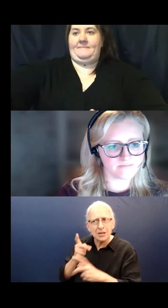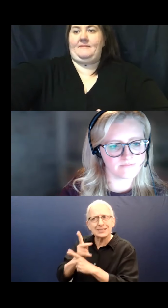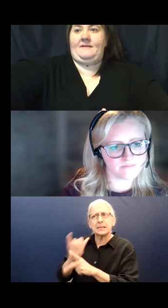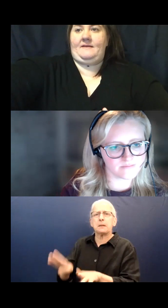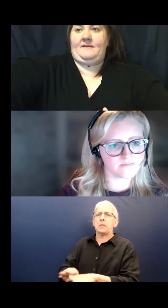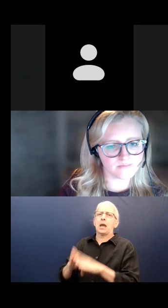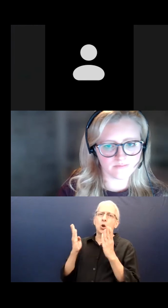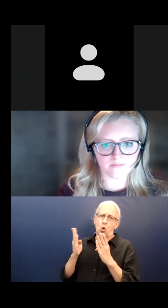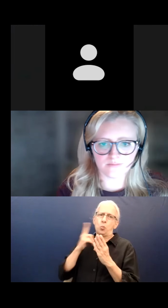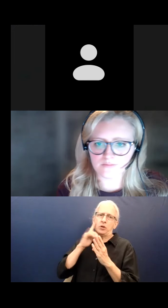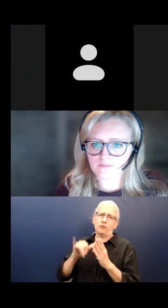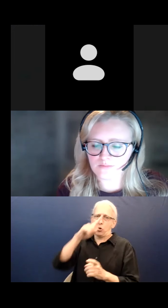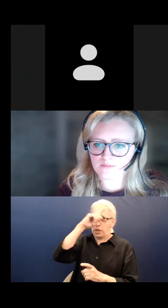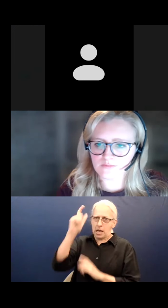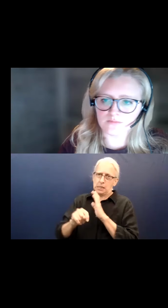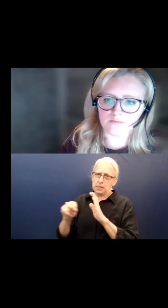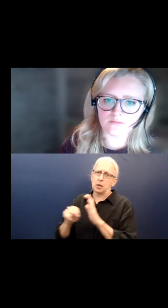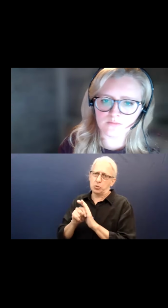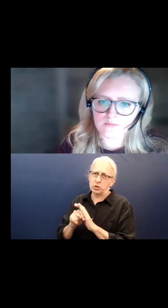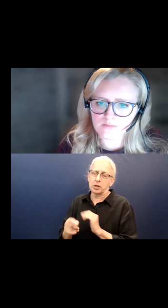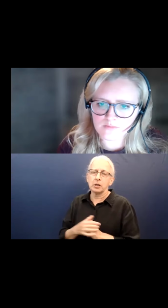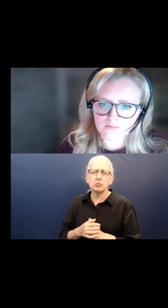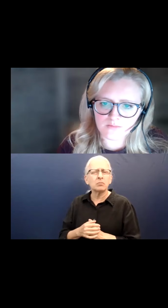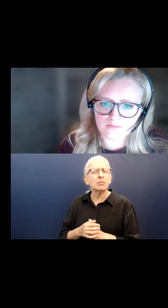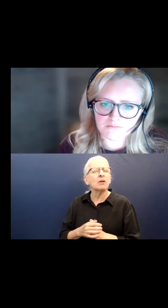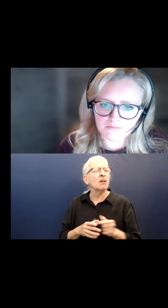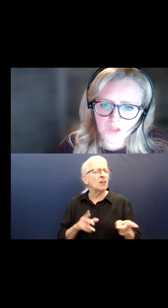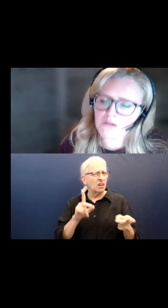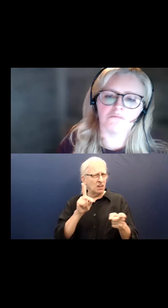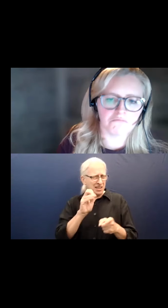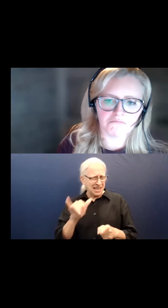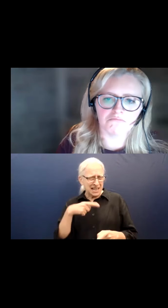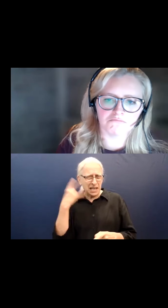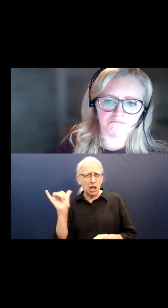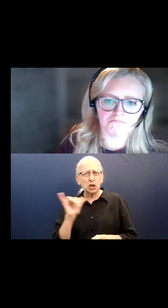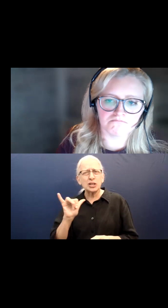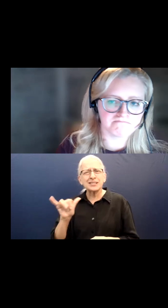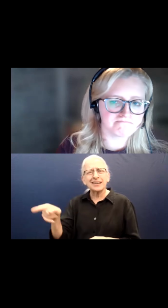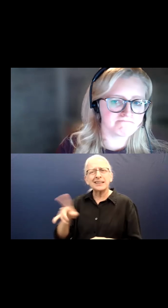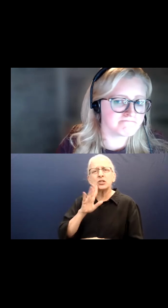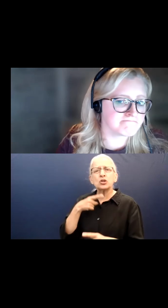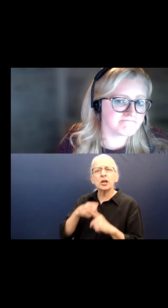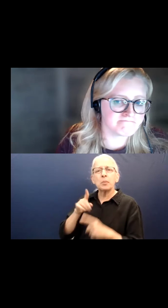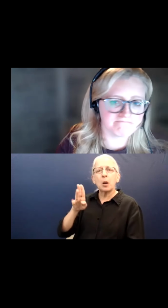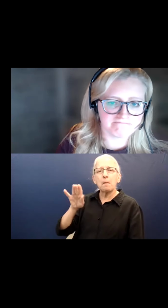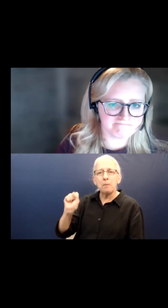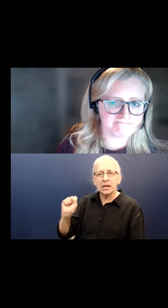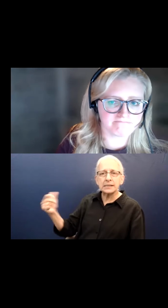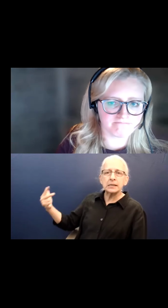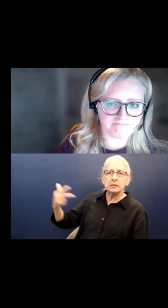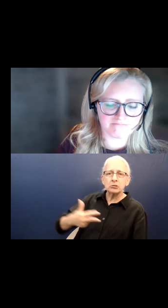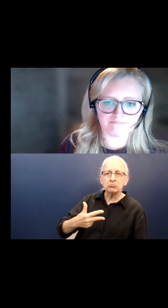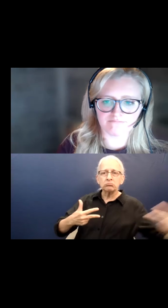Kelly, it looks like Charlie might be referring to buses coming from other jurisdictions, from Issaquah,